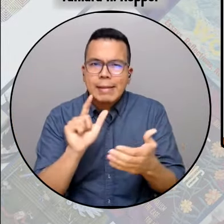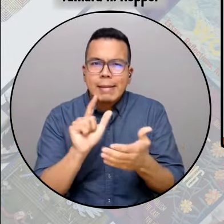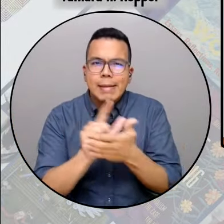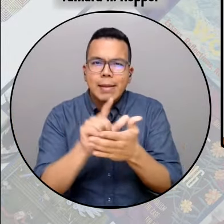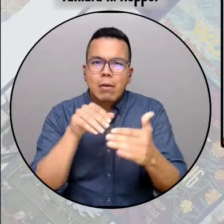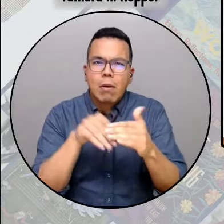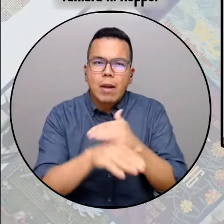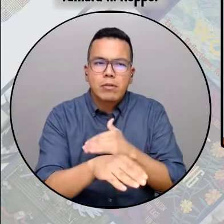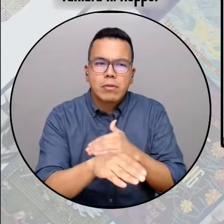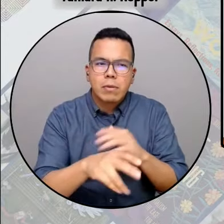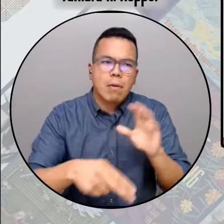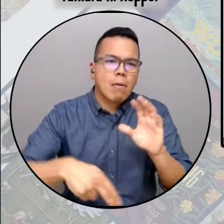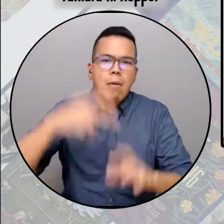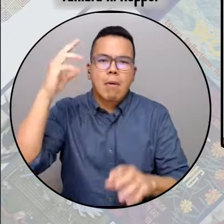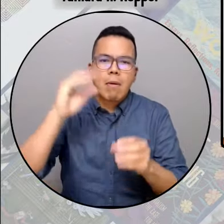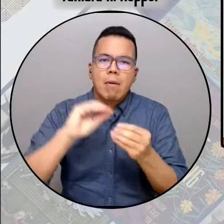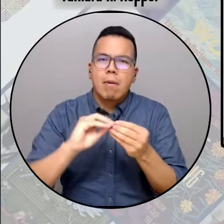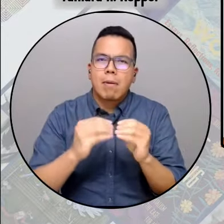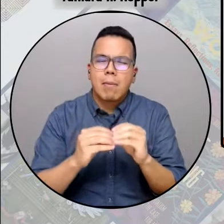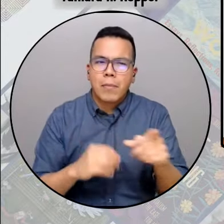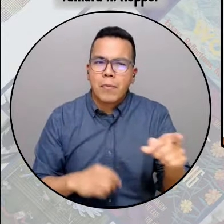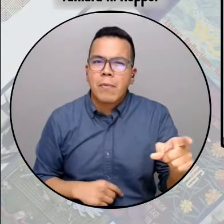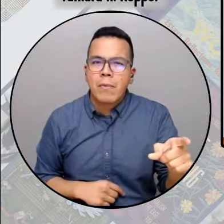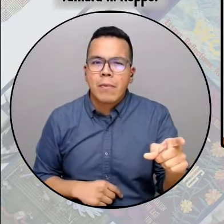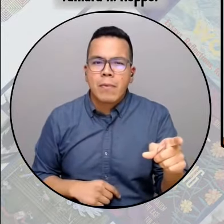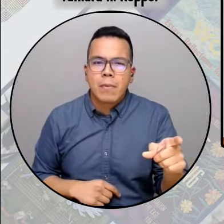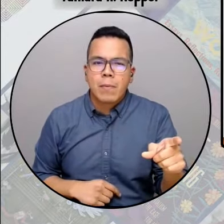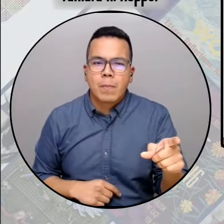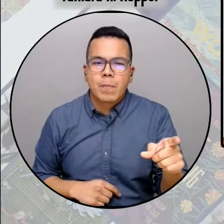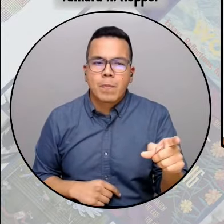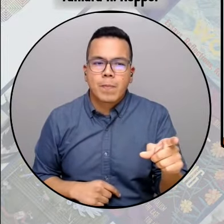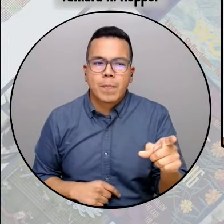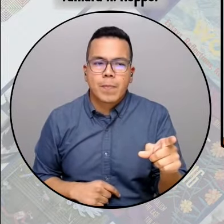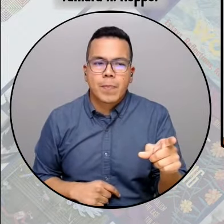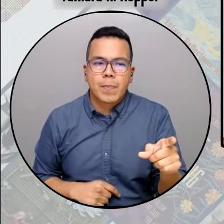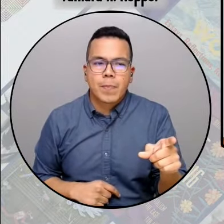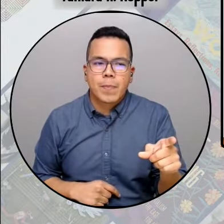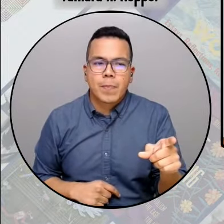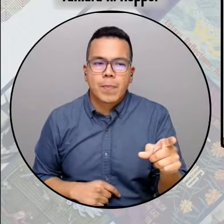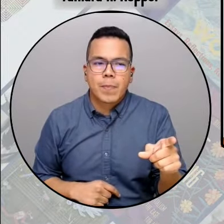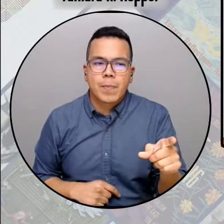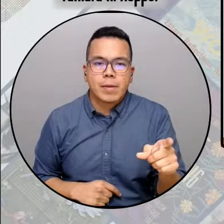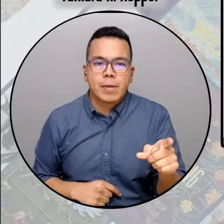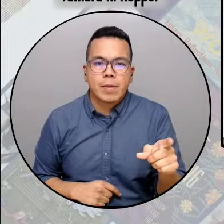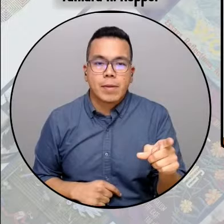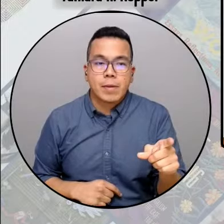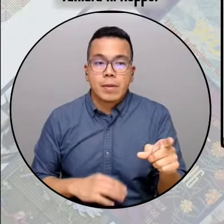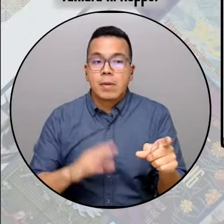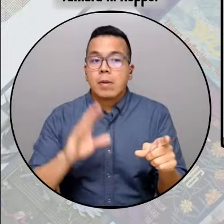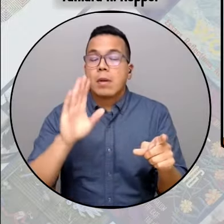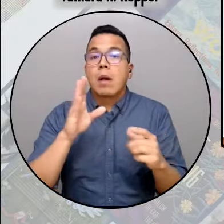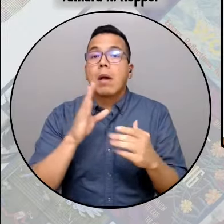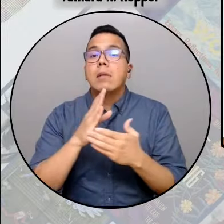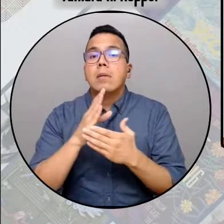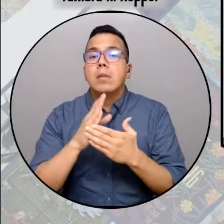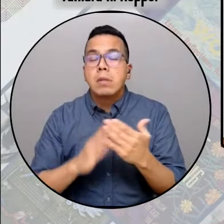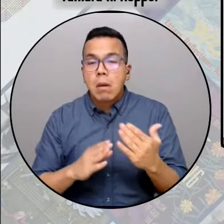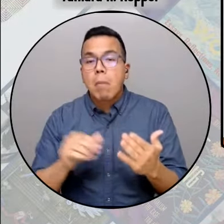And they far exceed the number of what would be associated with violent crimes such as sexual